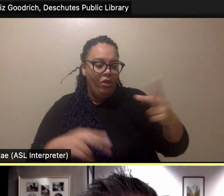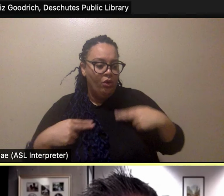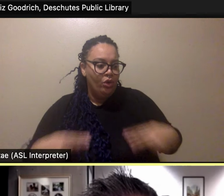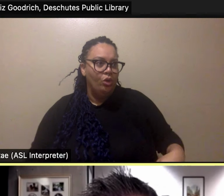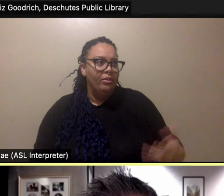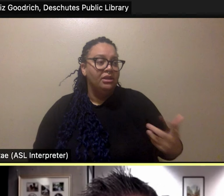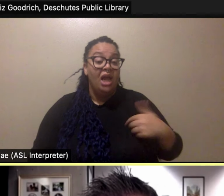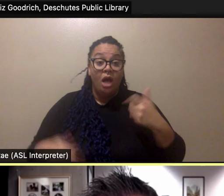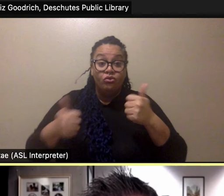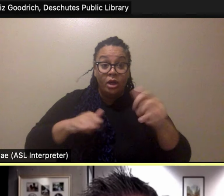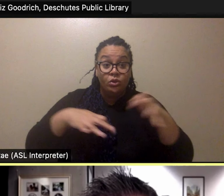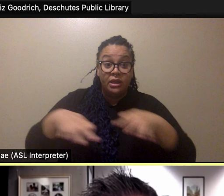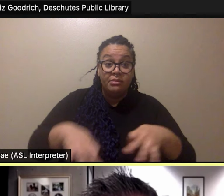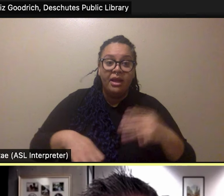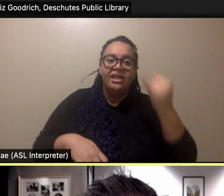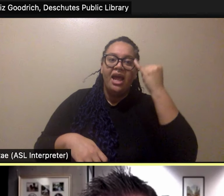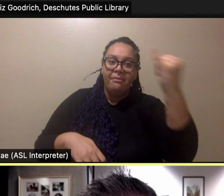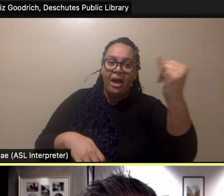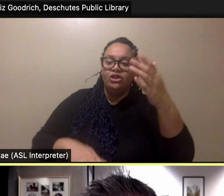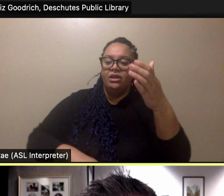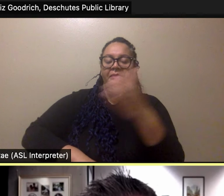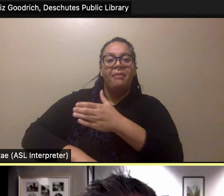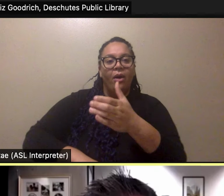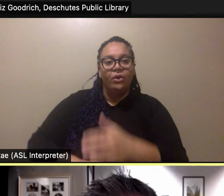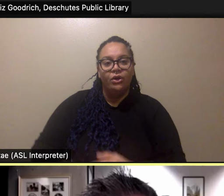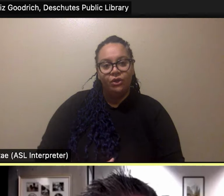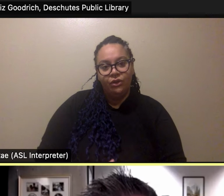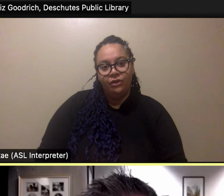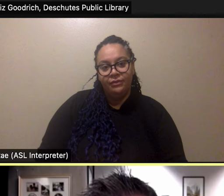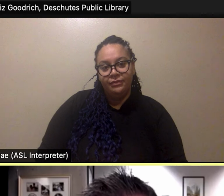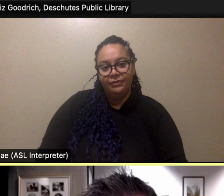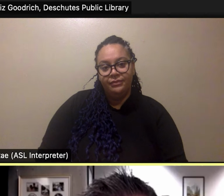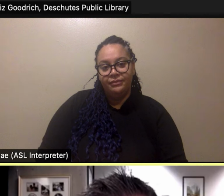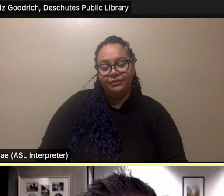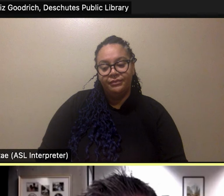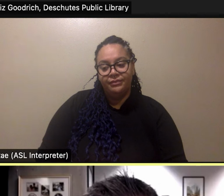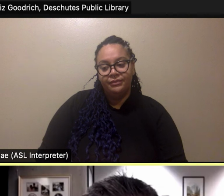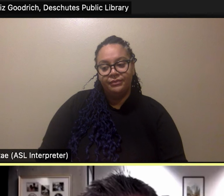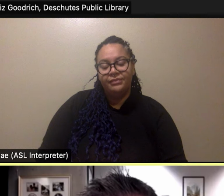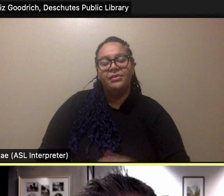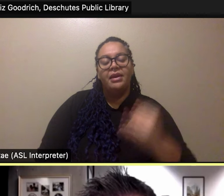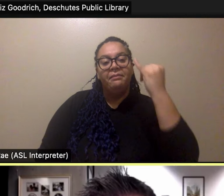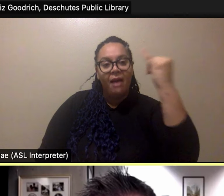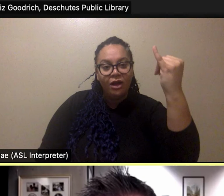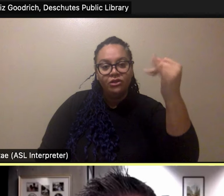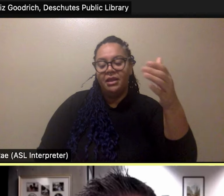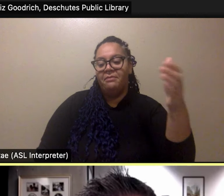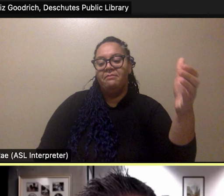And what I try to explain to them is, imagine the power over those human beings that slave owner